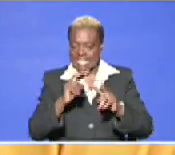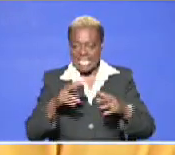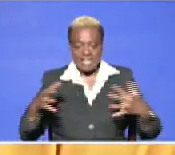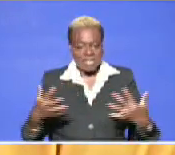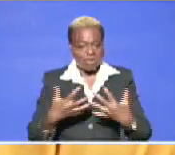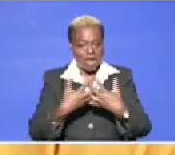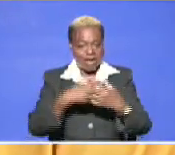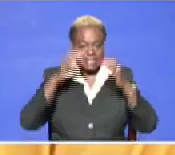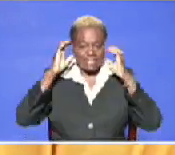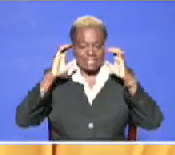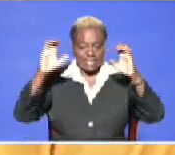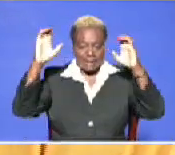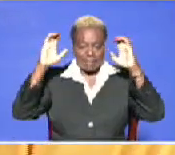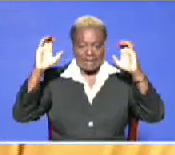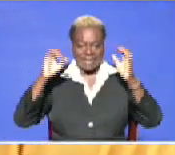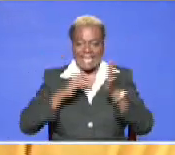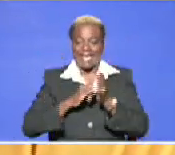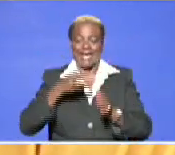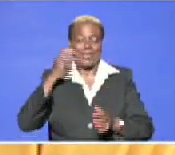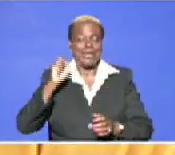quite a joy.